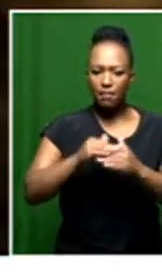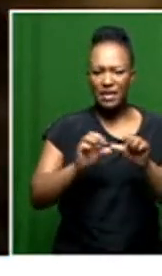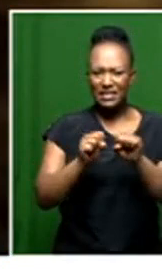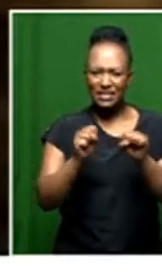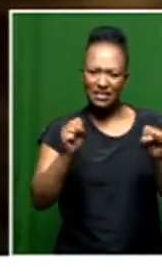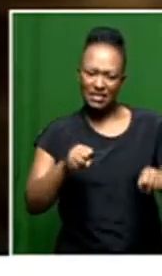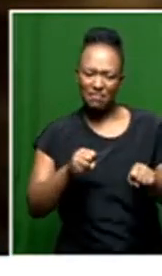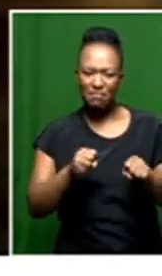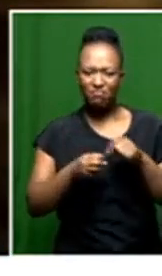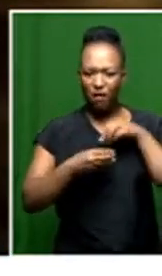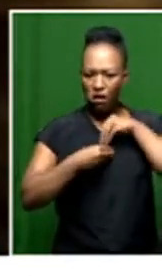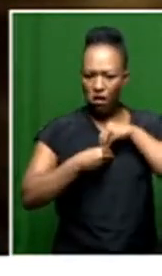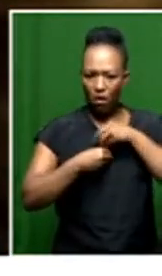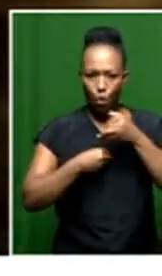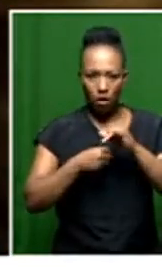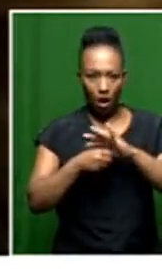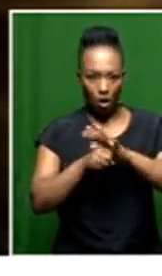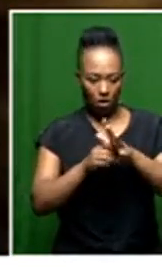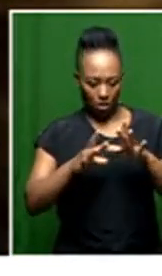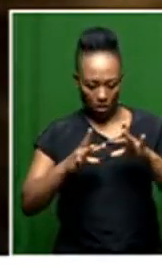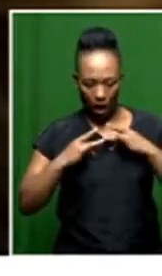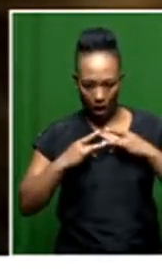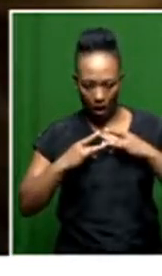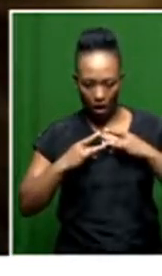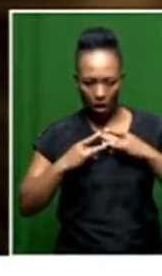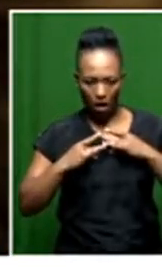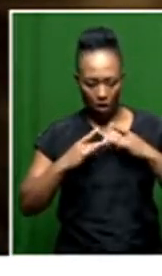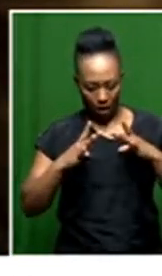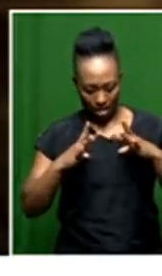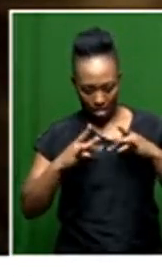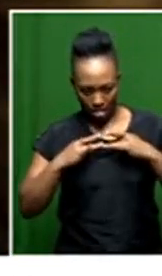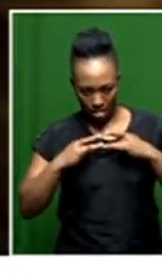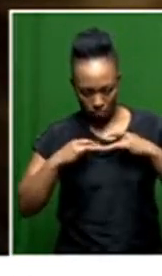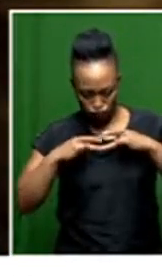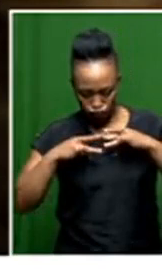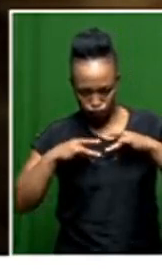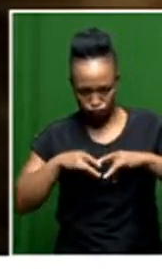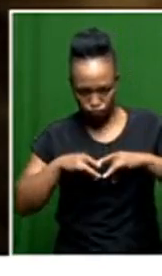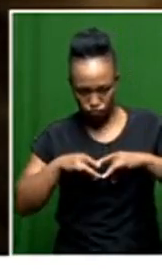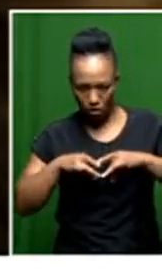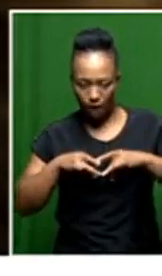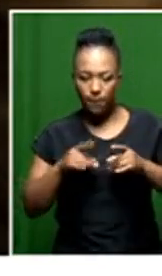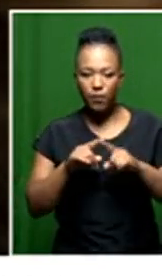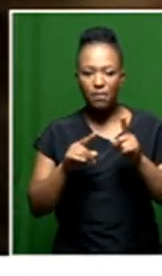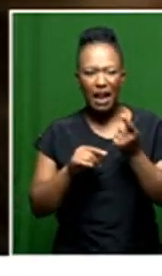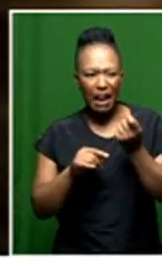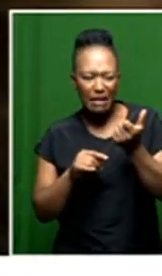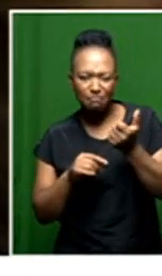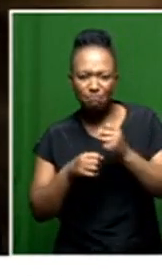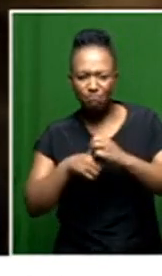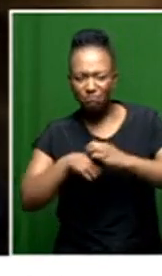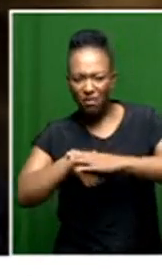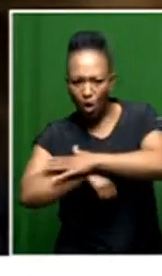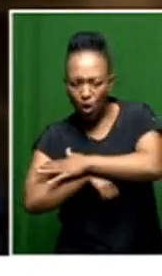level that even when your infection comes, even though the virus might escape for a while, you might have a small infection, we call